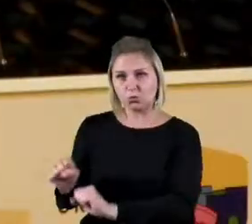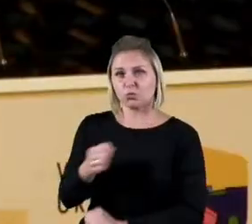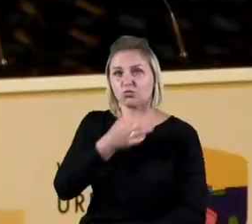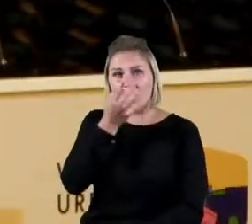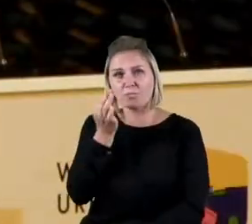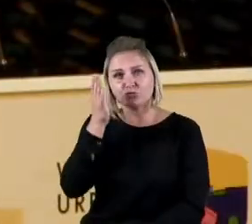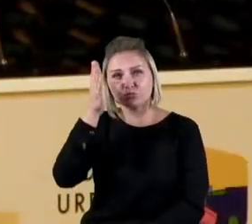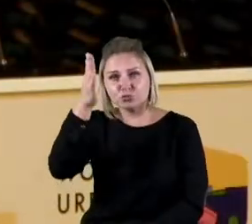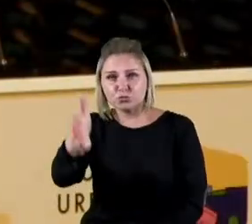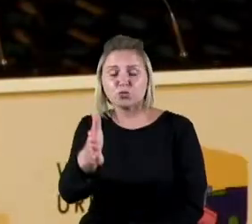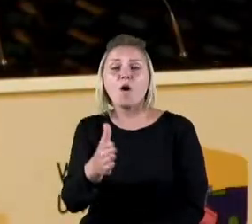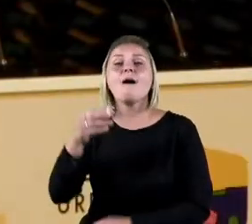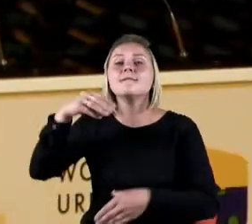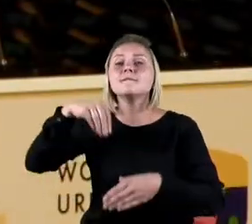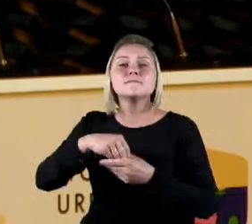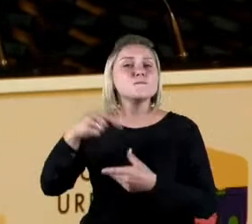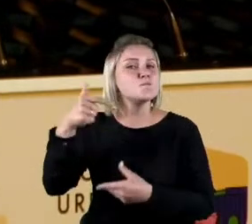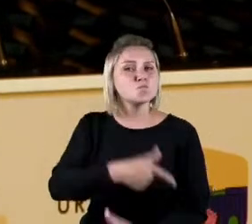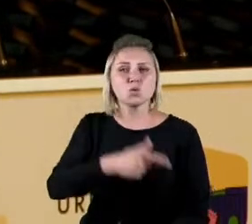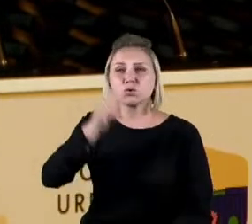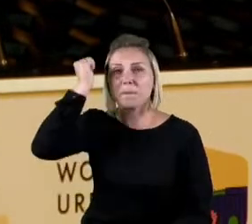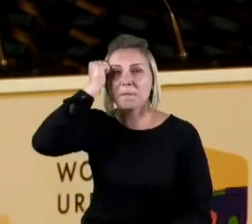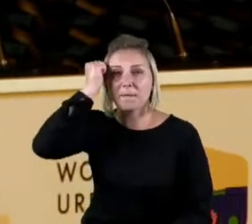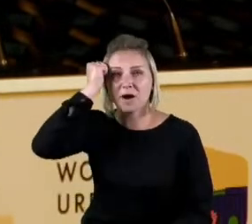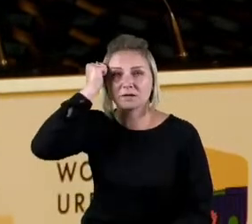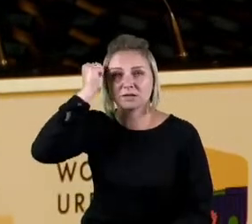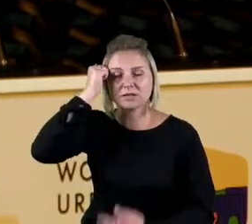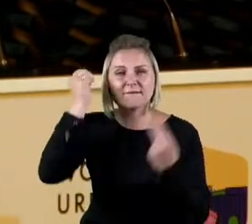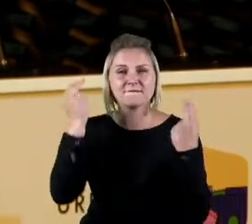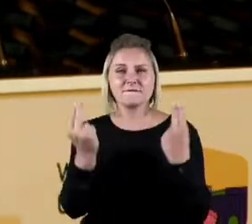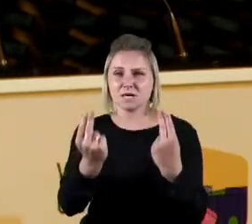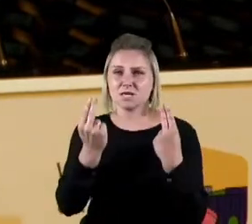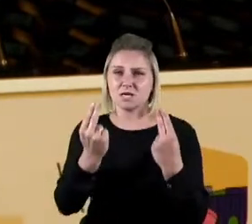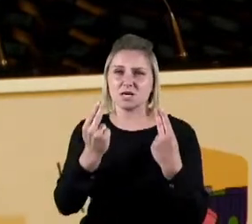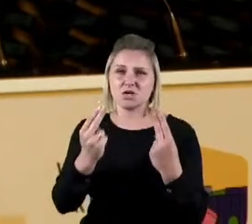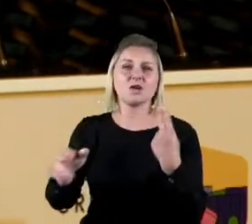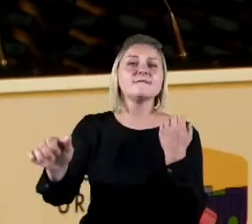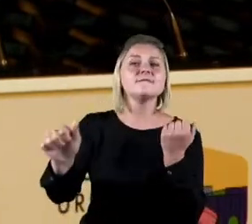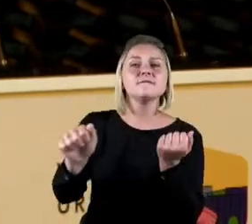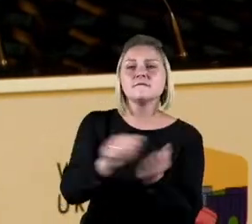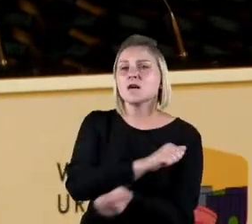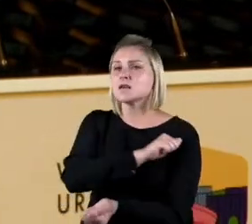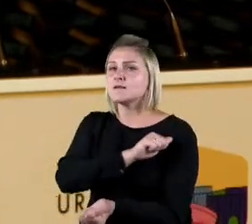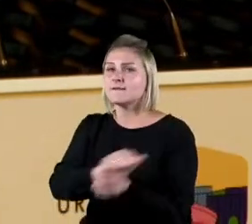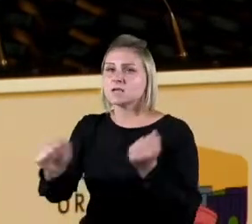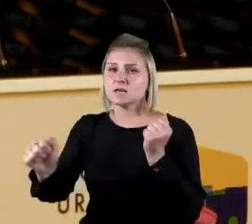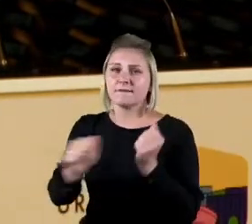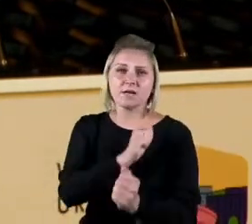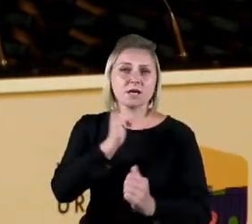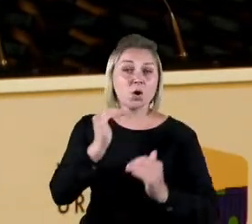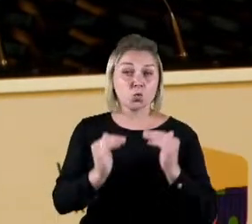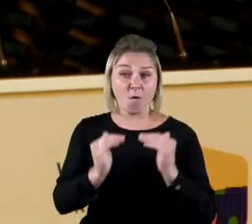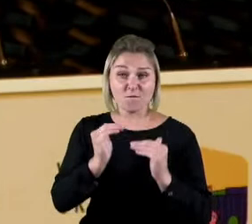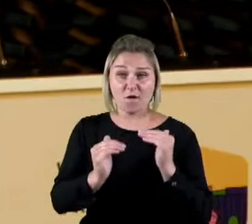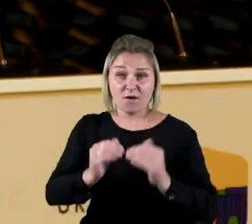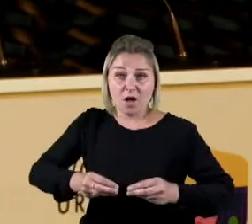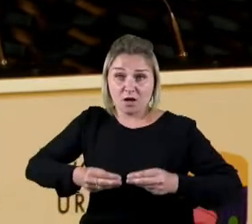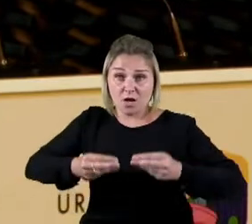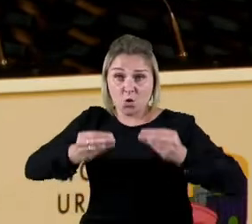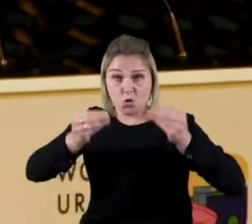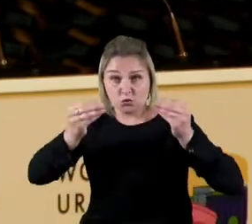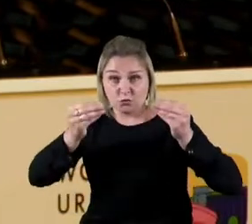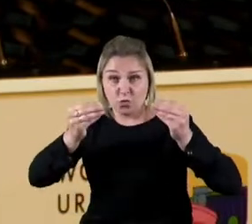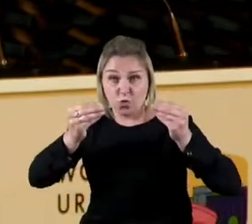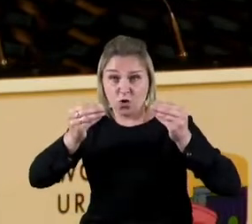will be won or lost in the cities. So we recognize that cities are now the theater of action